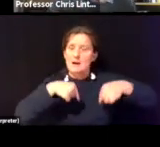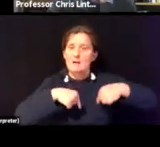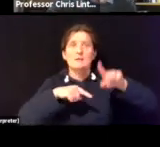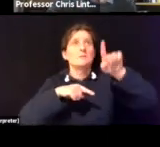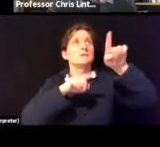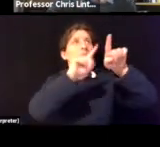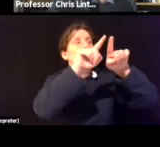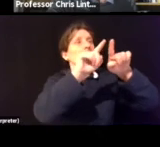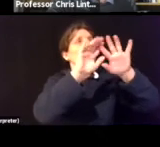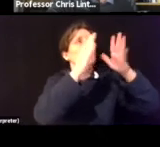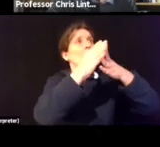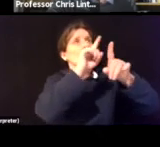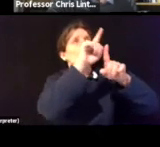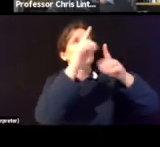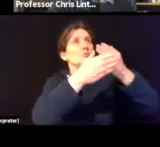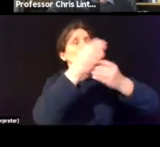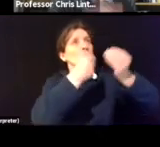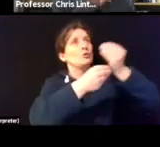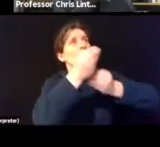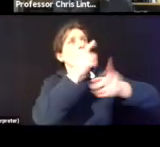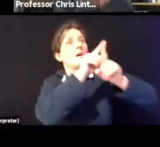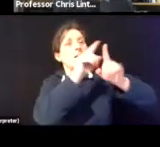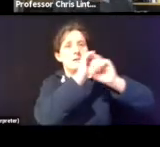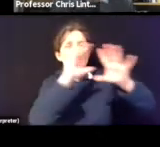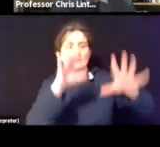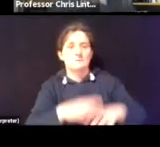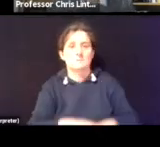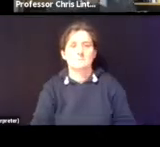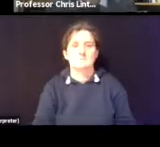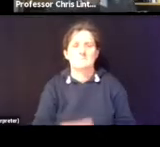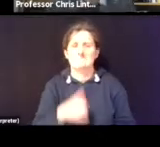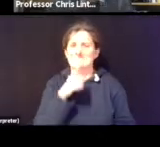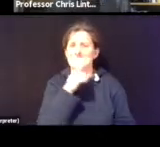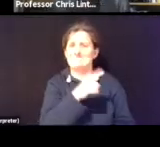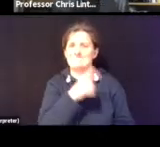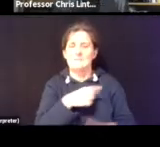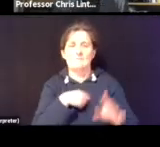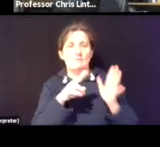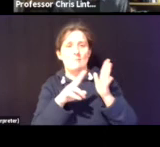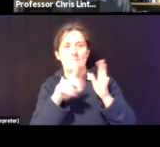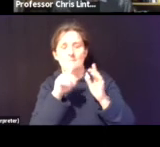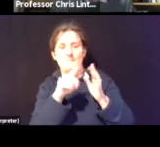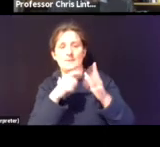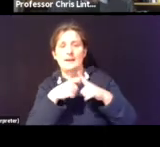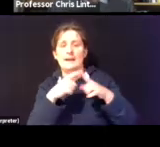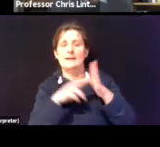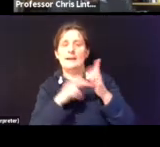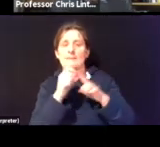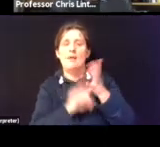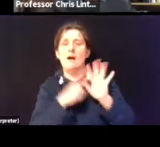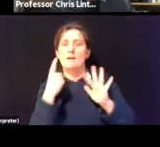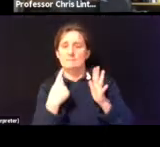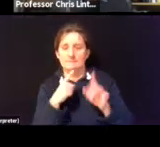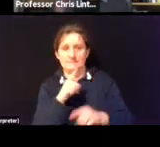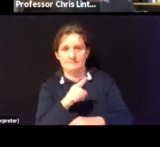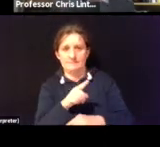other planets to tell. So I'm going to finish with this shot. This is from NASA's planet hunting Kepler satellite. And this is what happened